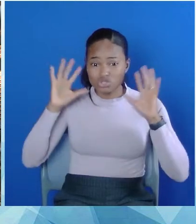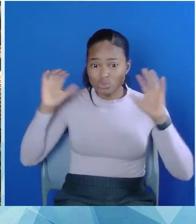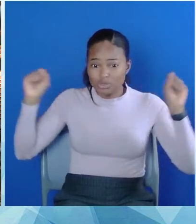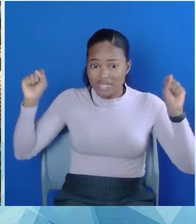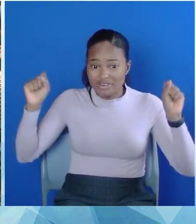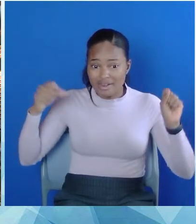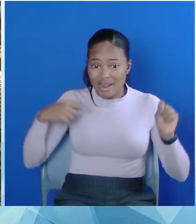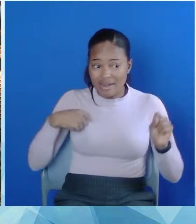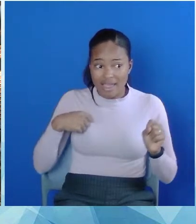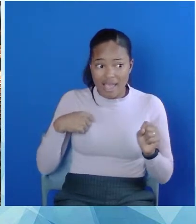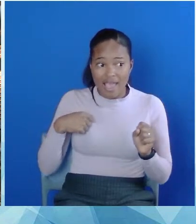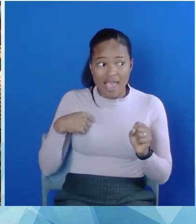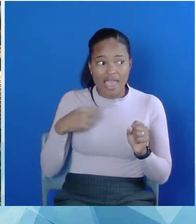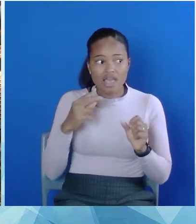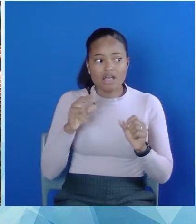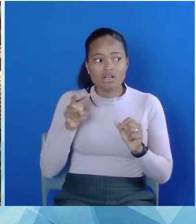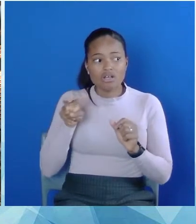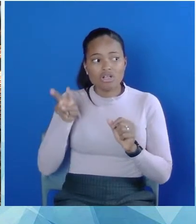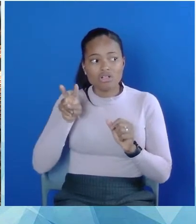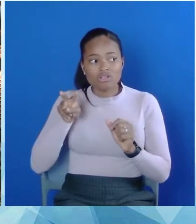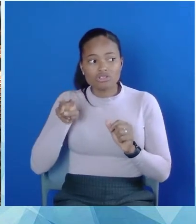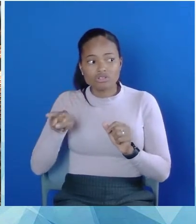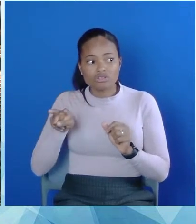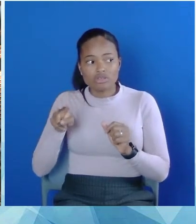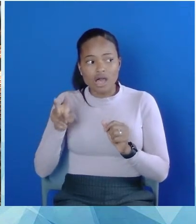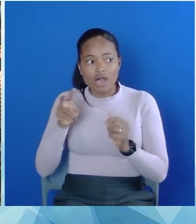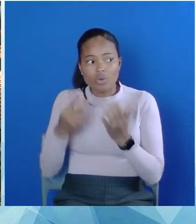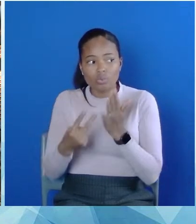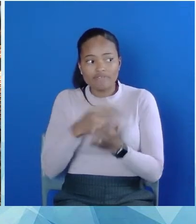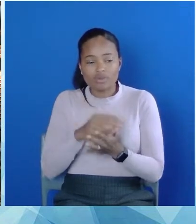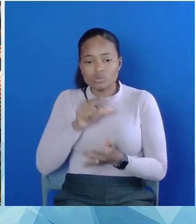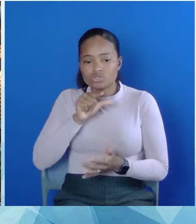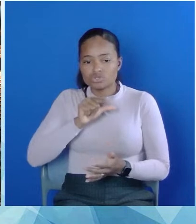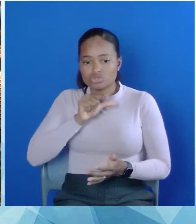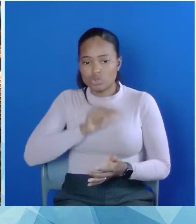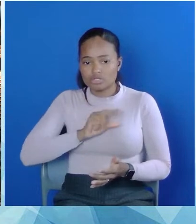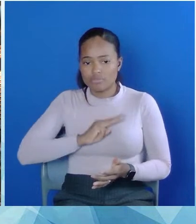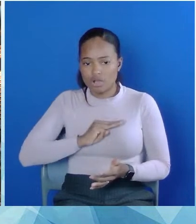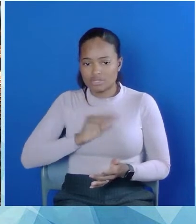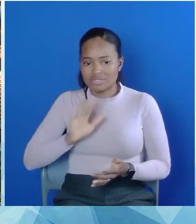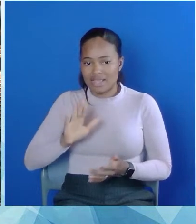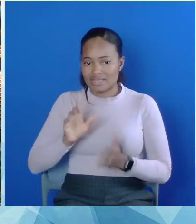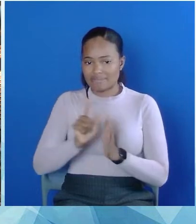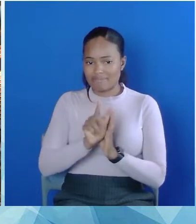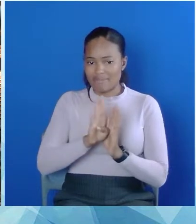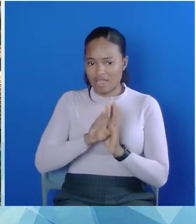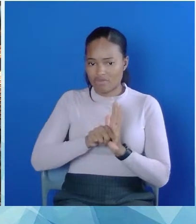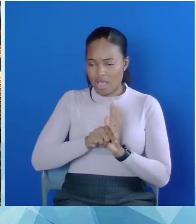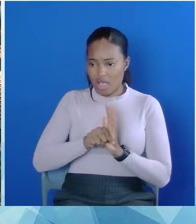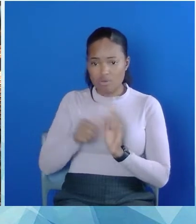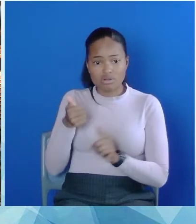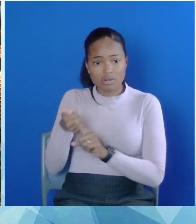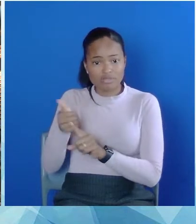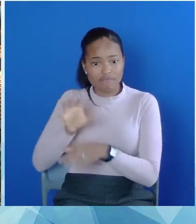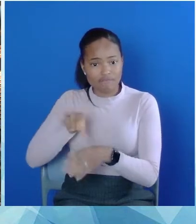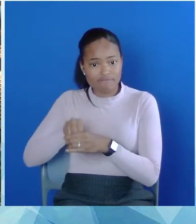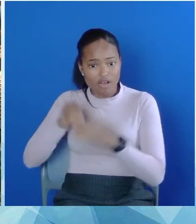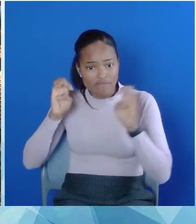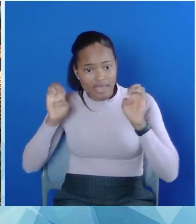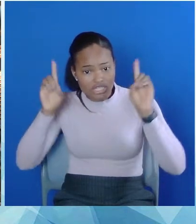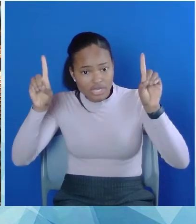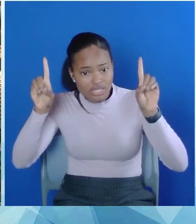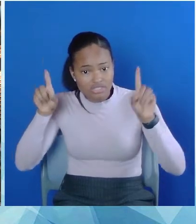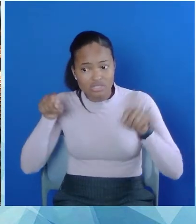He has been an educator. He has done quite a bit of education and educational